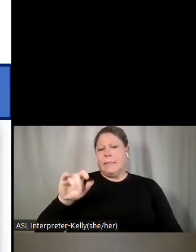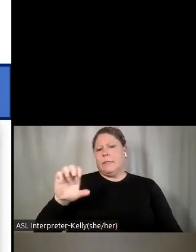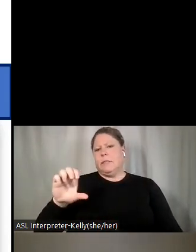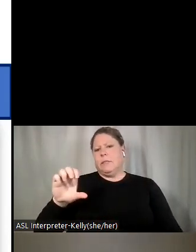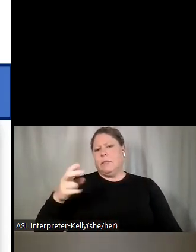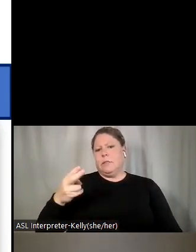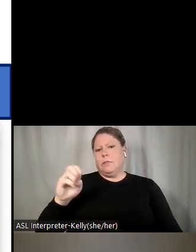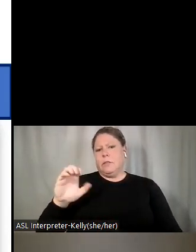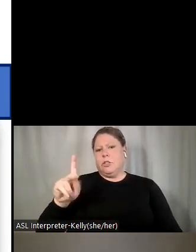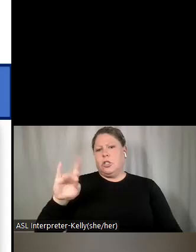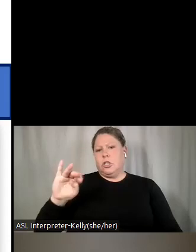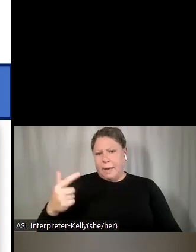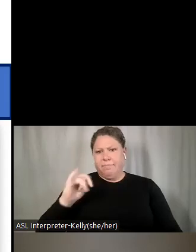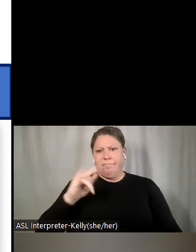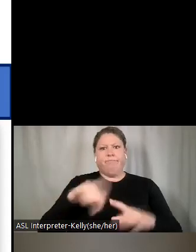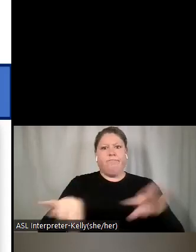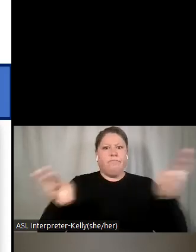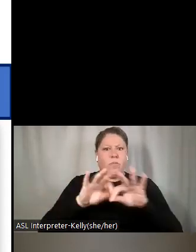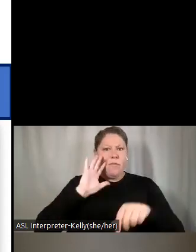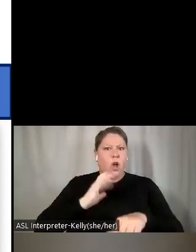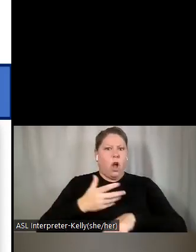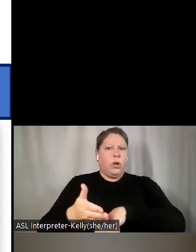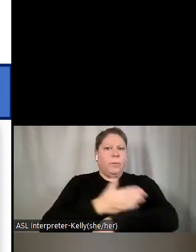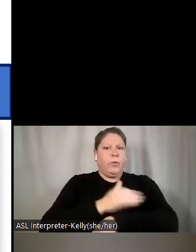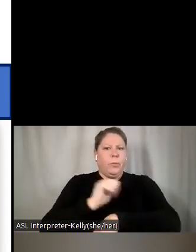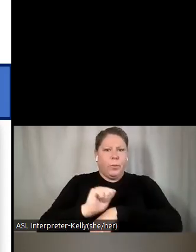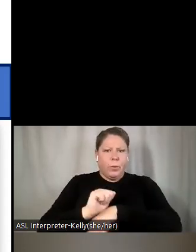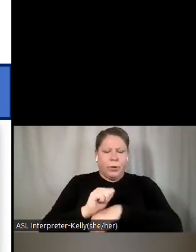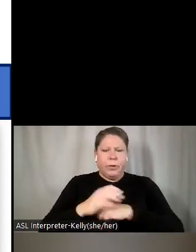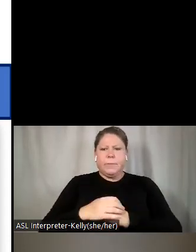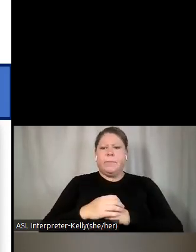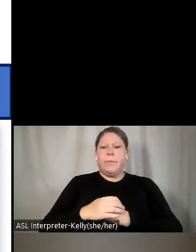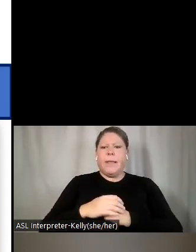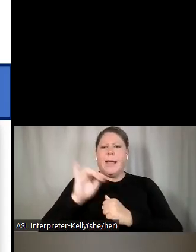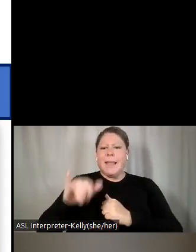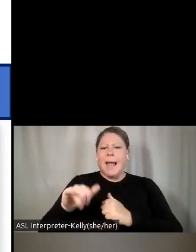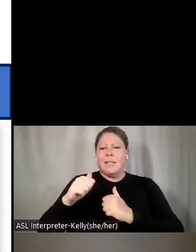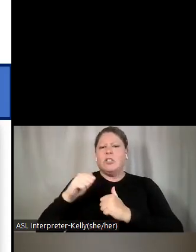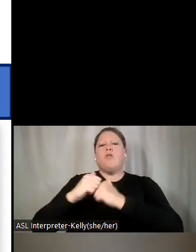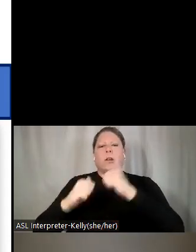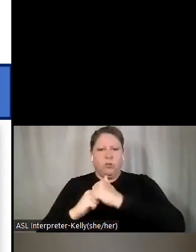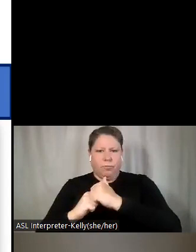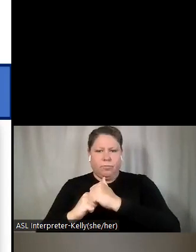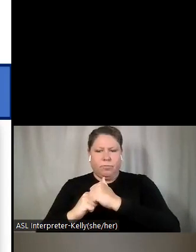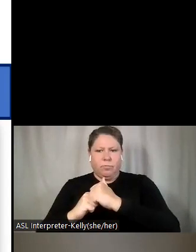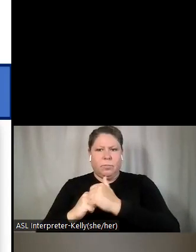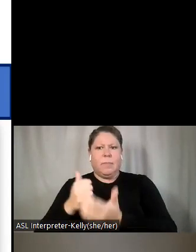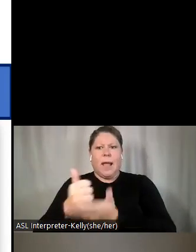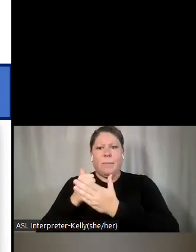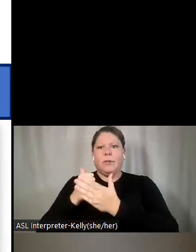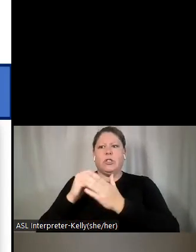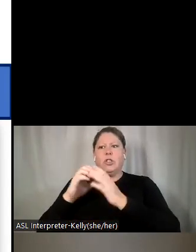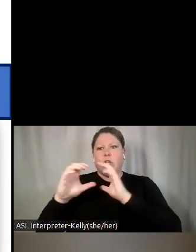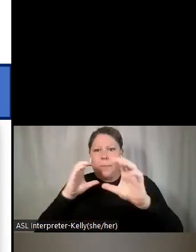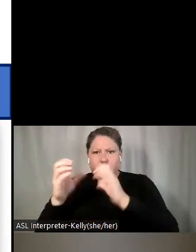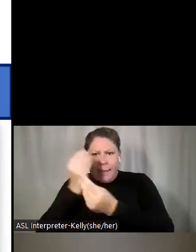and strategic improvement work so far at CDPH. And it's a structure that allows us to communicate, align, and make visible the improvement